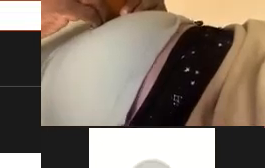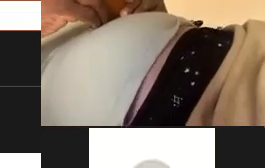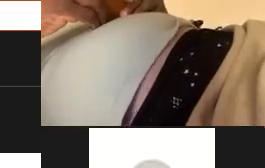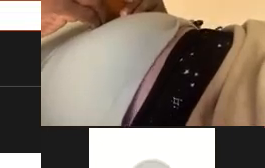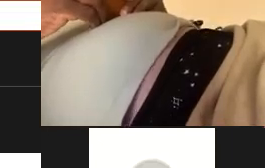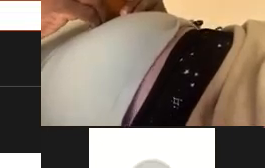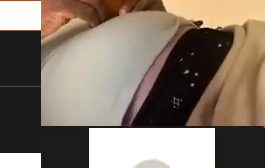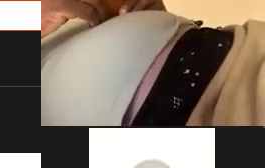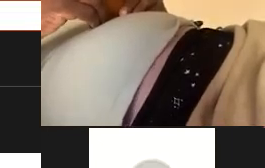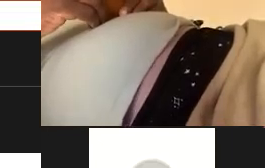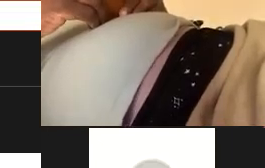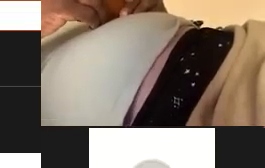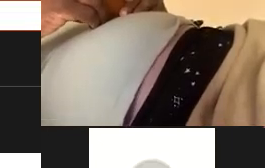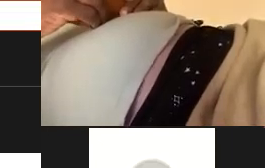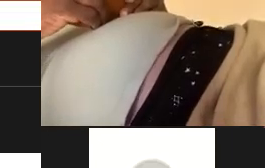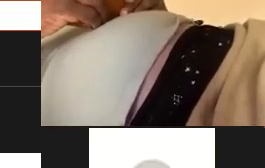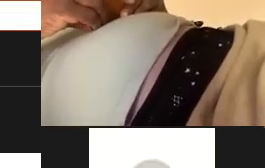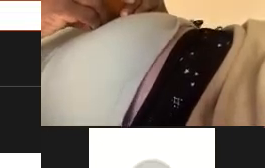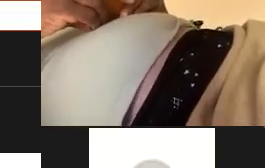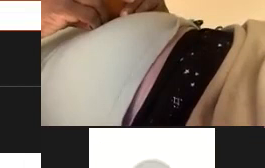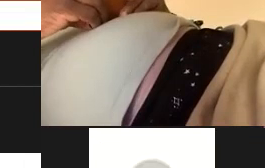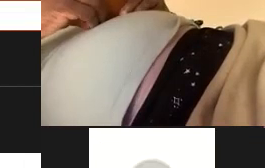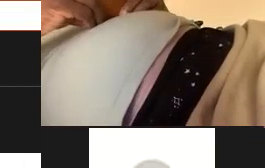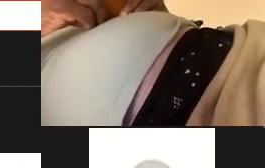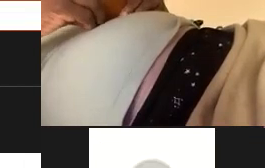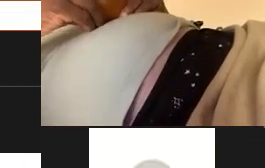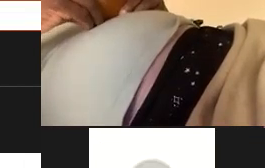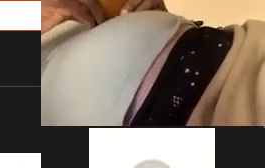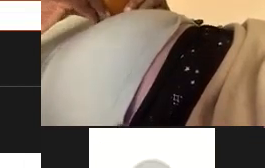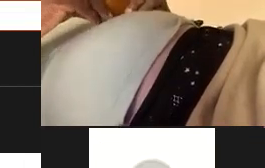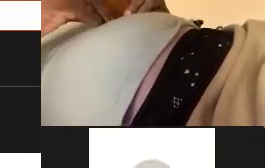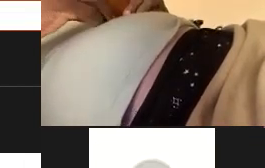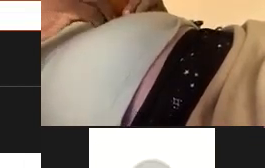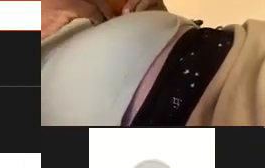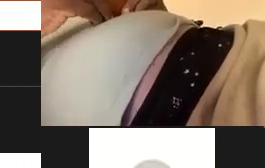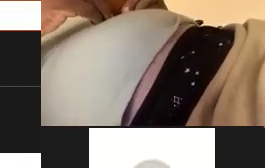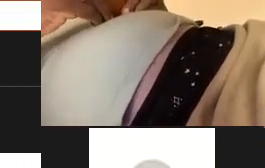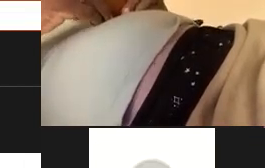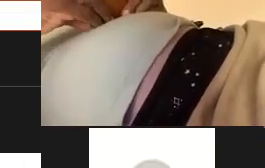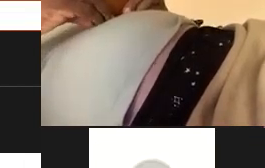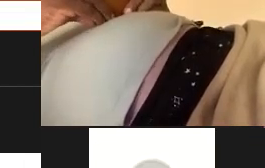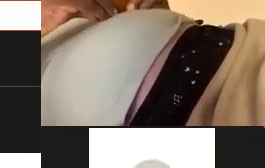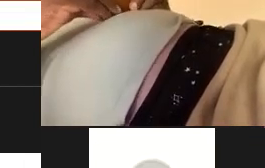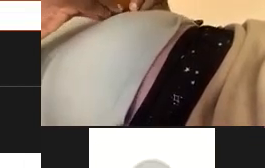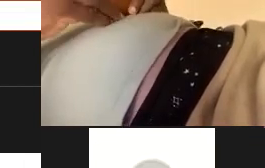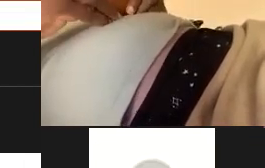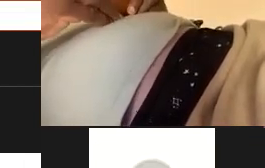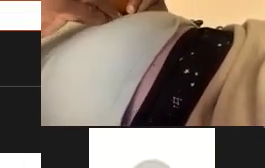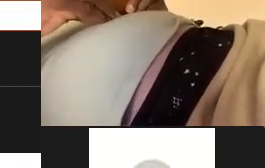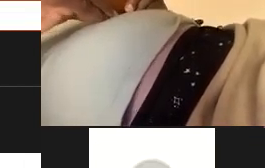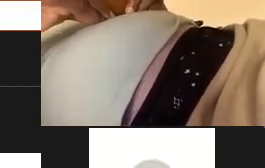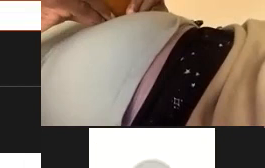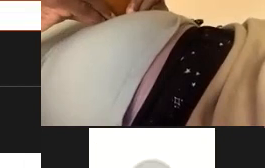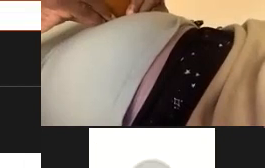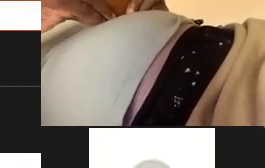your own health, including your own personalized risk factors or your exposures. It's also an opportunity to ensure that your community is